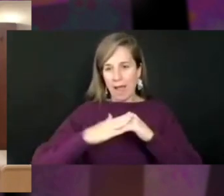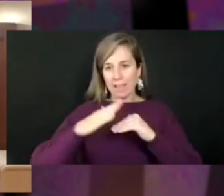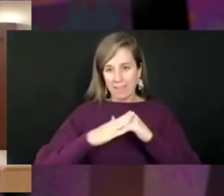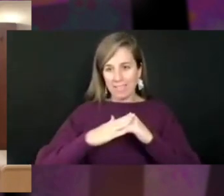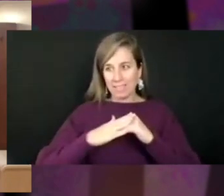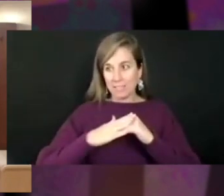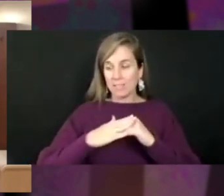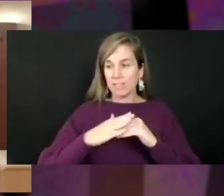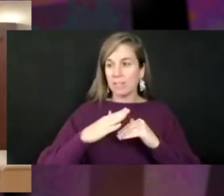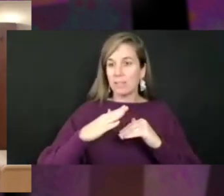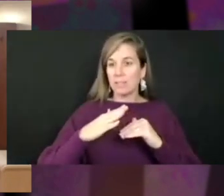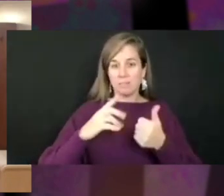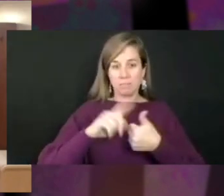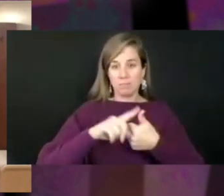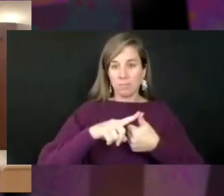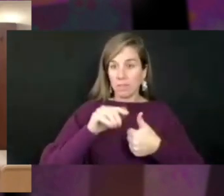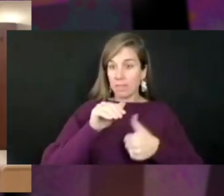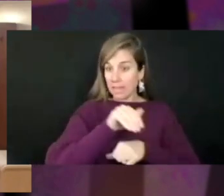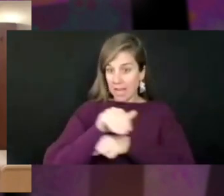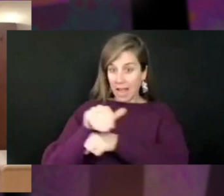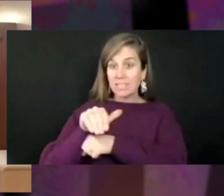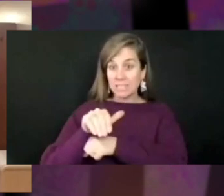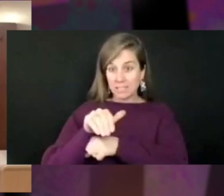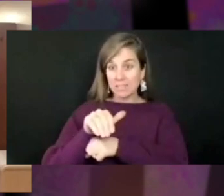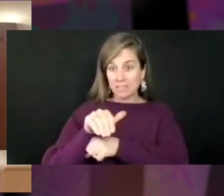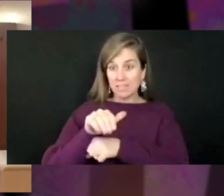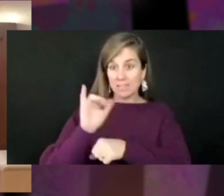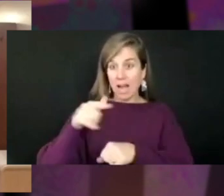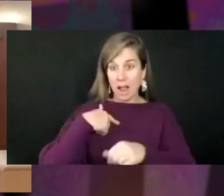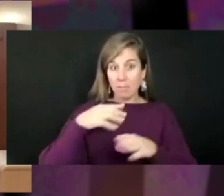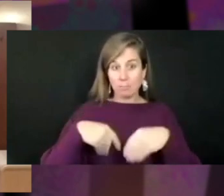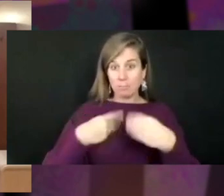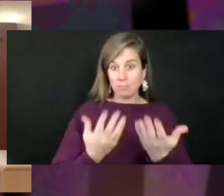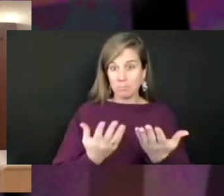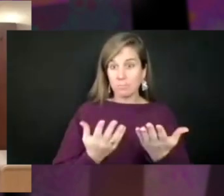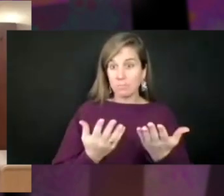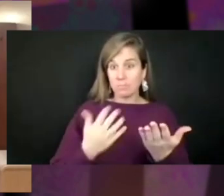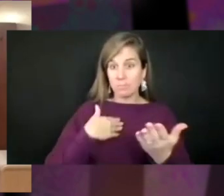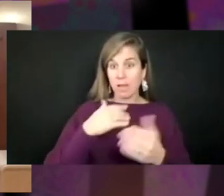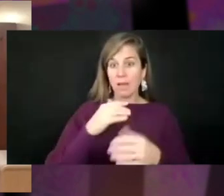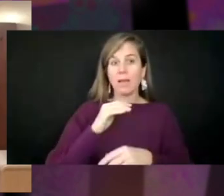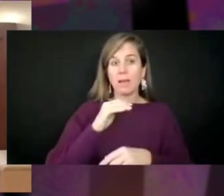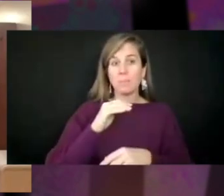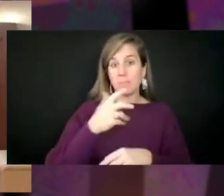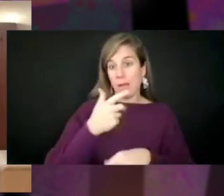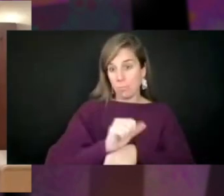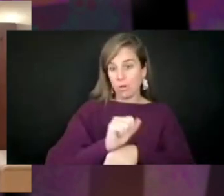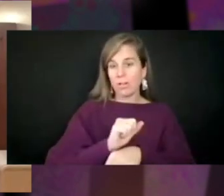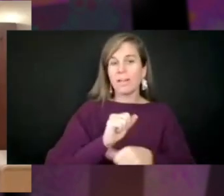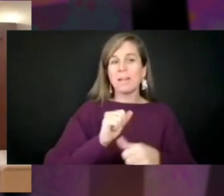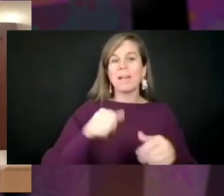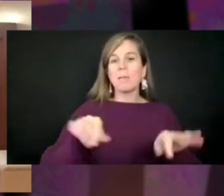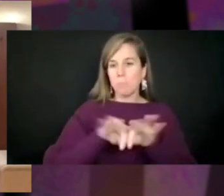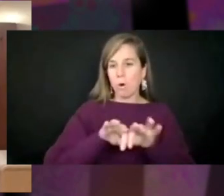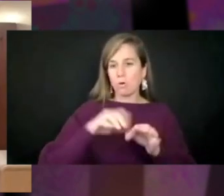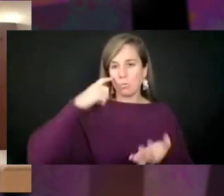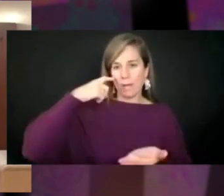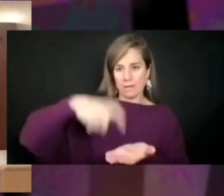I'm presenting my work, acknowledging the protocol of this place. And here's what I've been taught about what the protocol